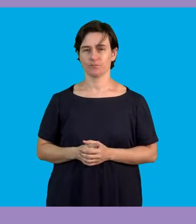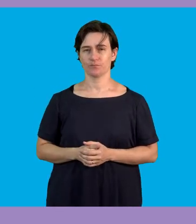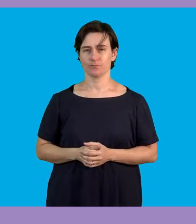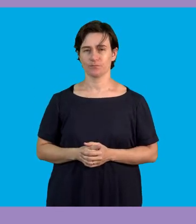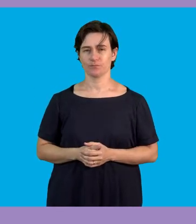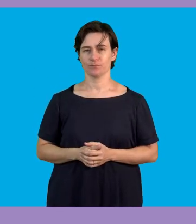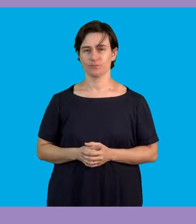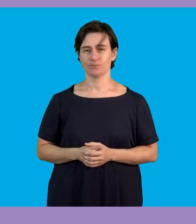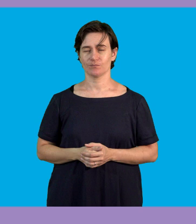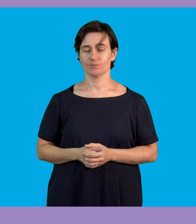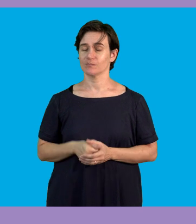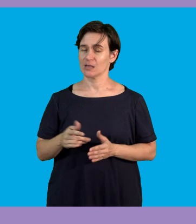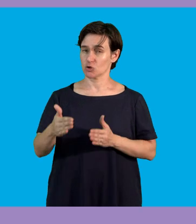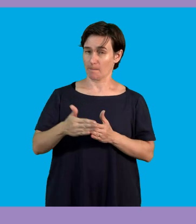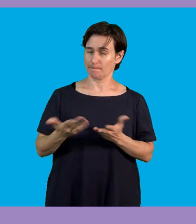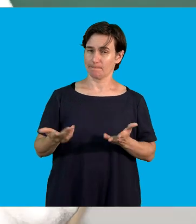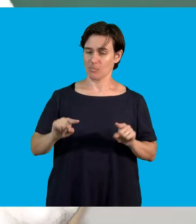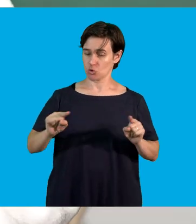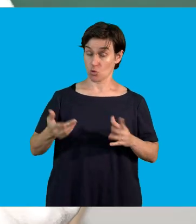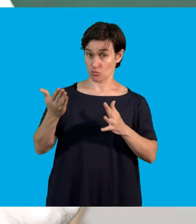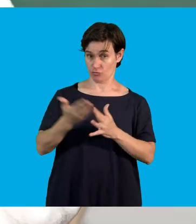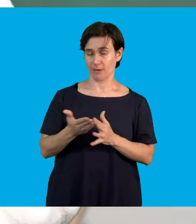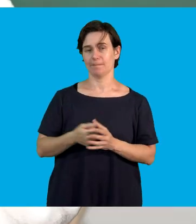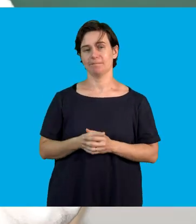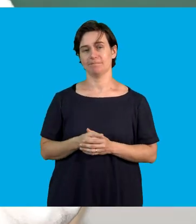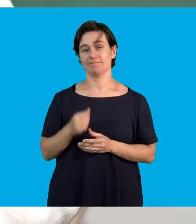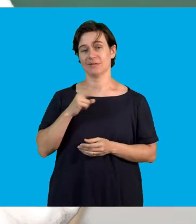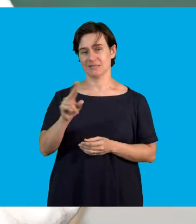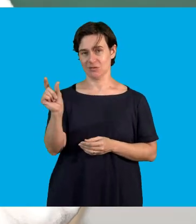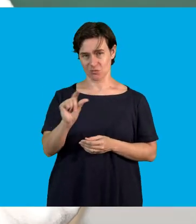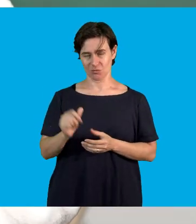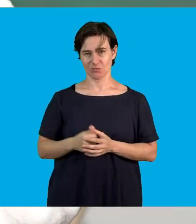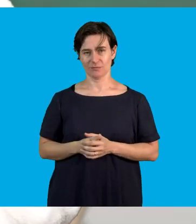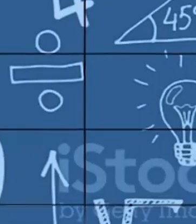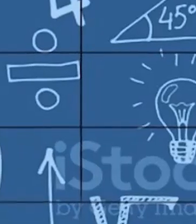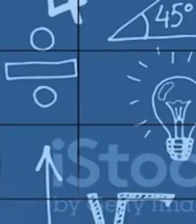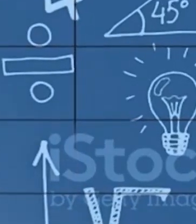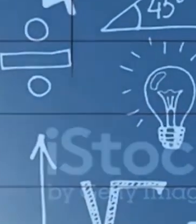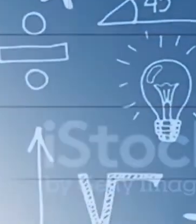Let's stop there for now. Let's go for an ad break. See you soon.